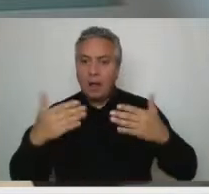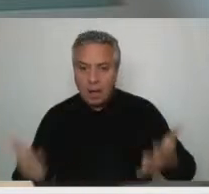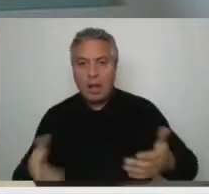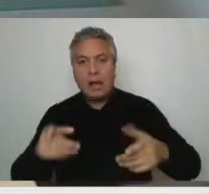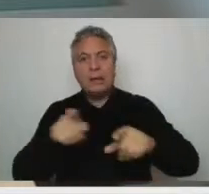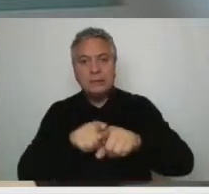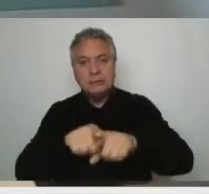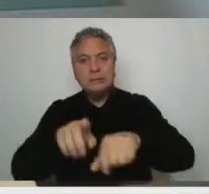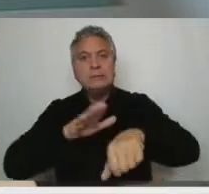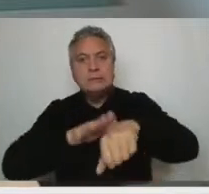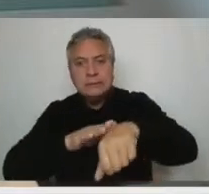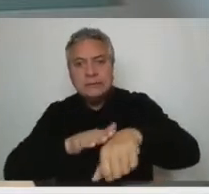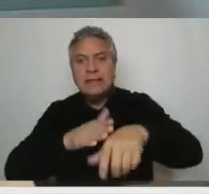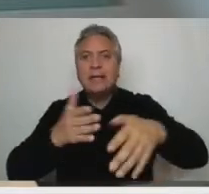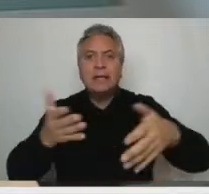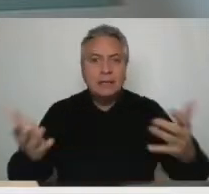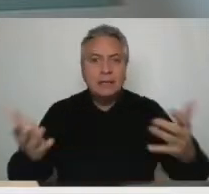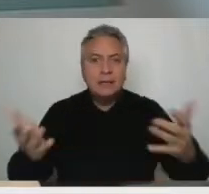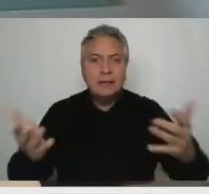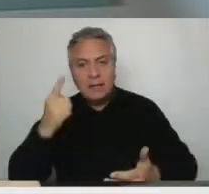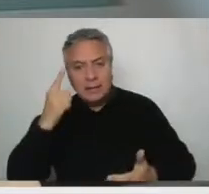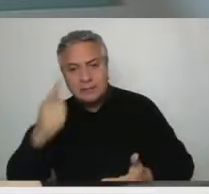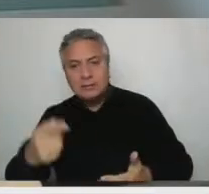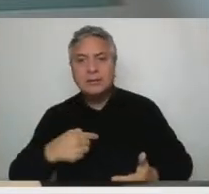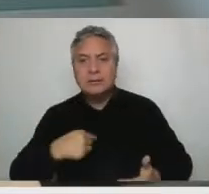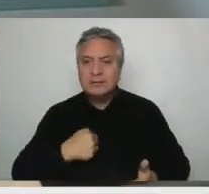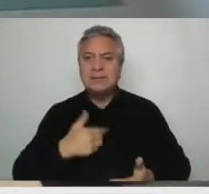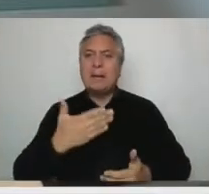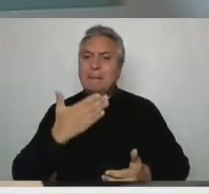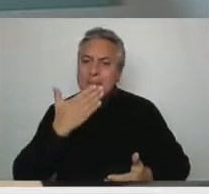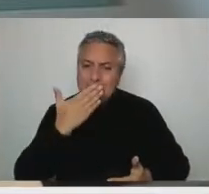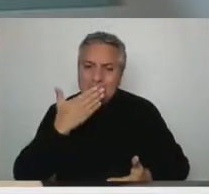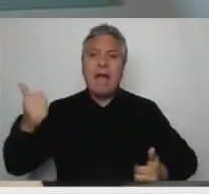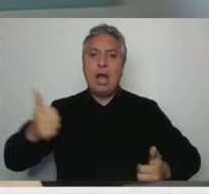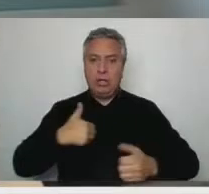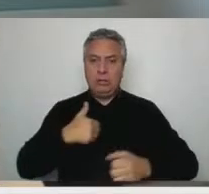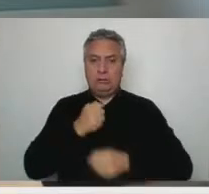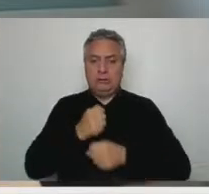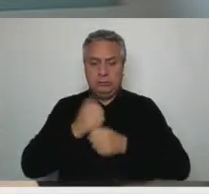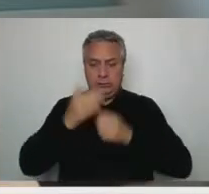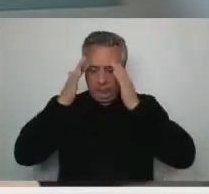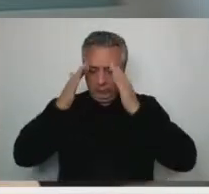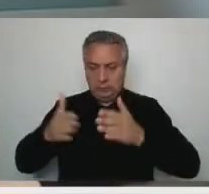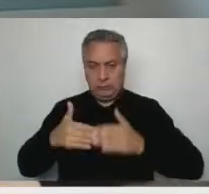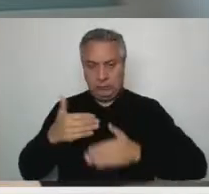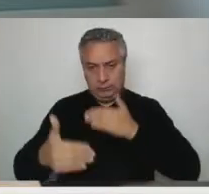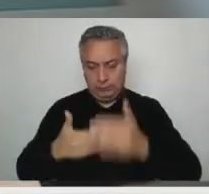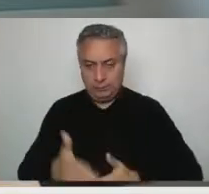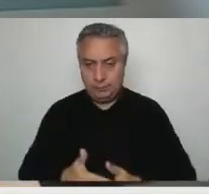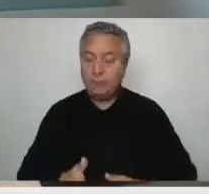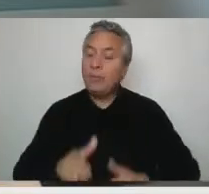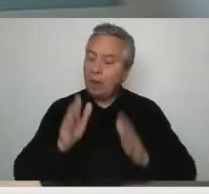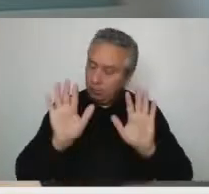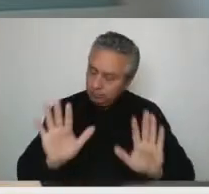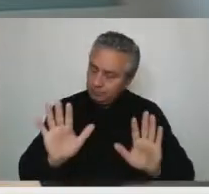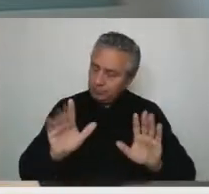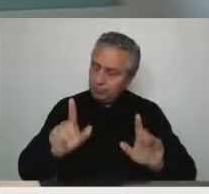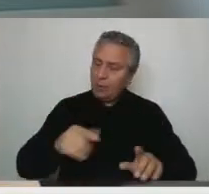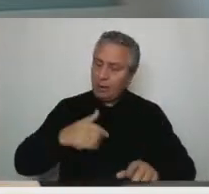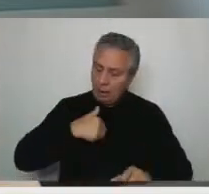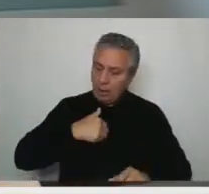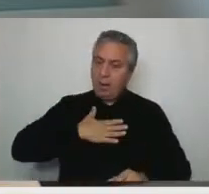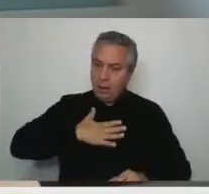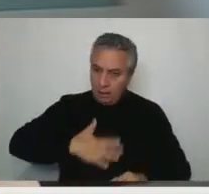locally. Now, I would like the national government to come in behind us. If child poverty has gone up